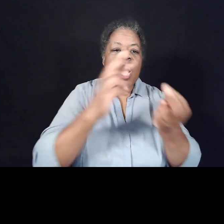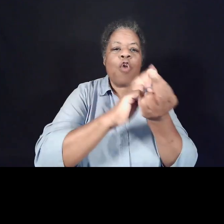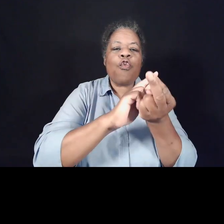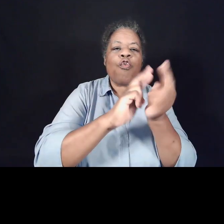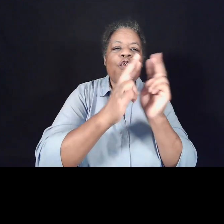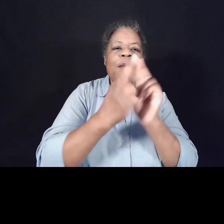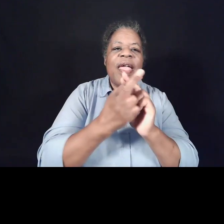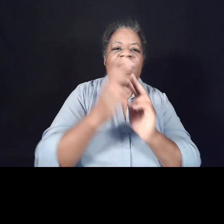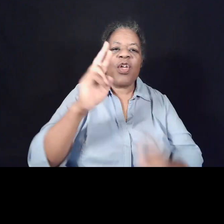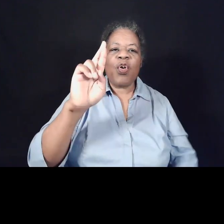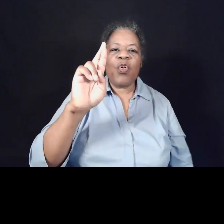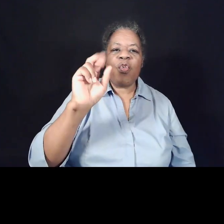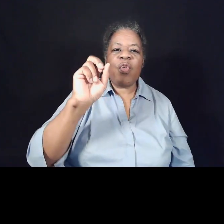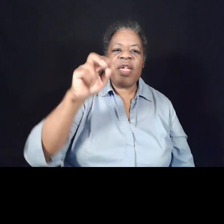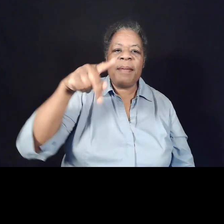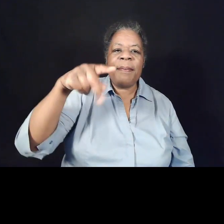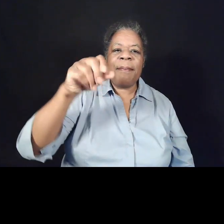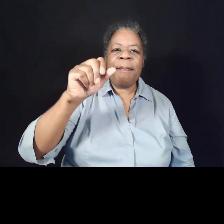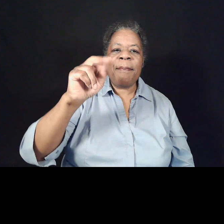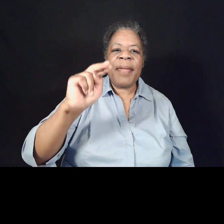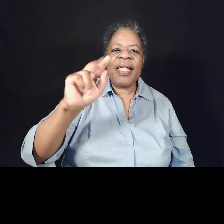repentance.